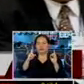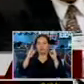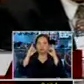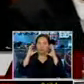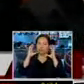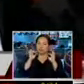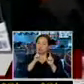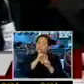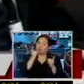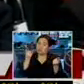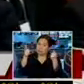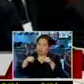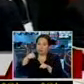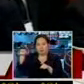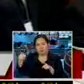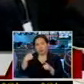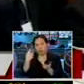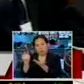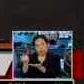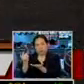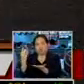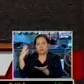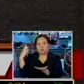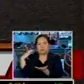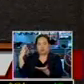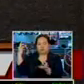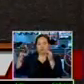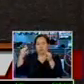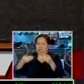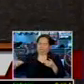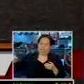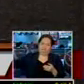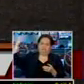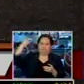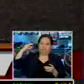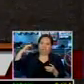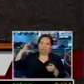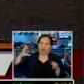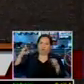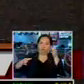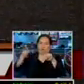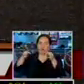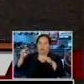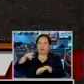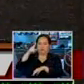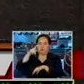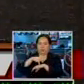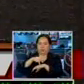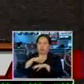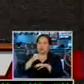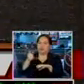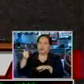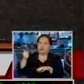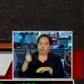the fate of no less than the Chief Justice of the highest court of the land and the head of